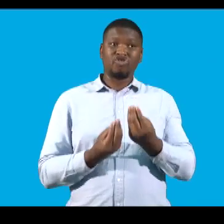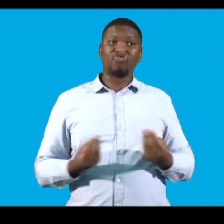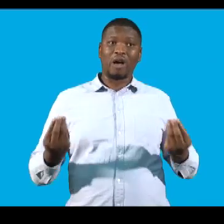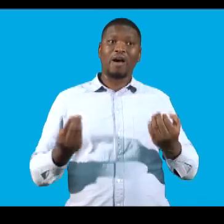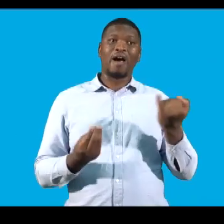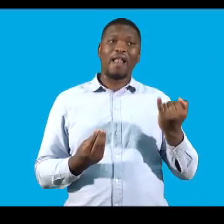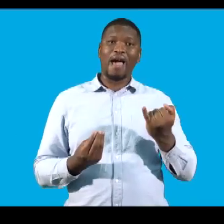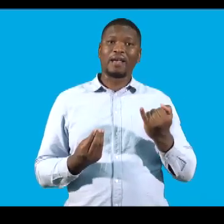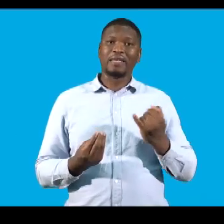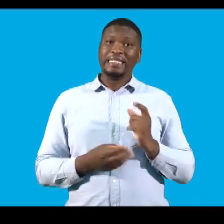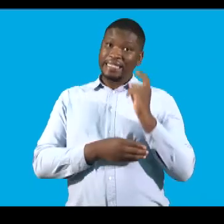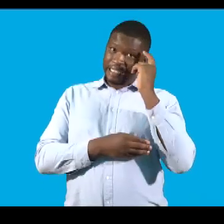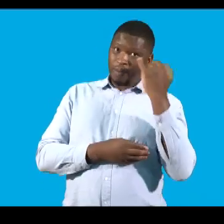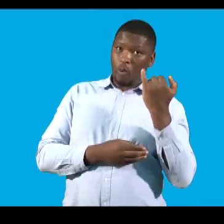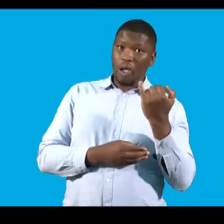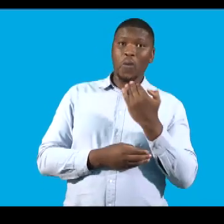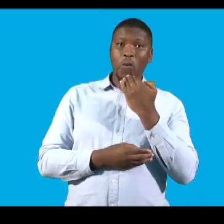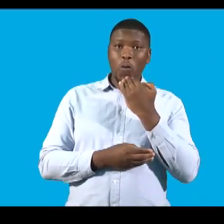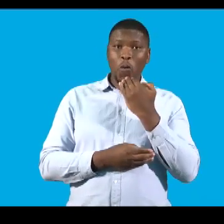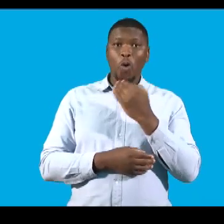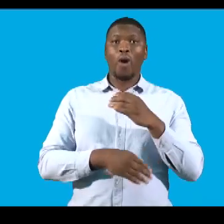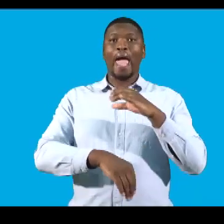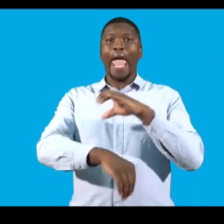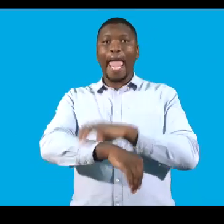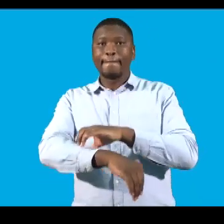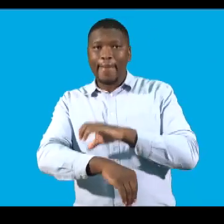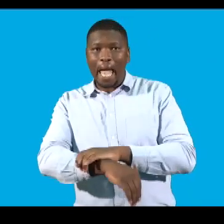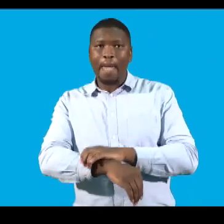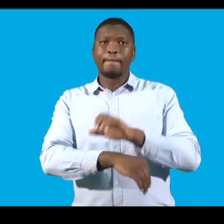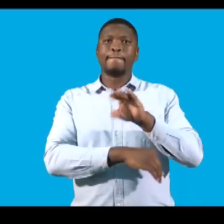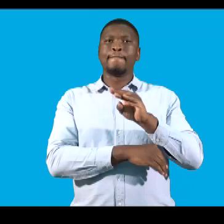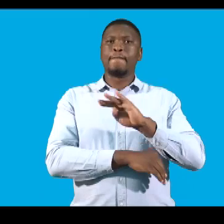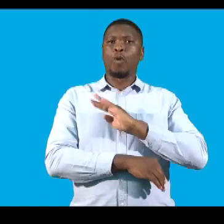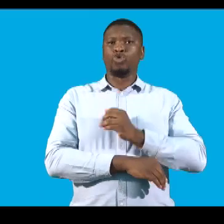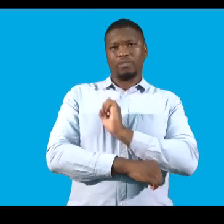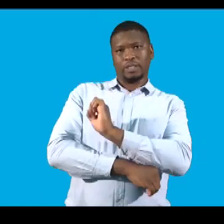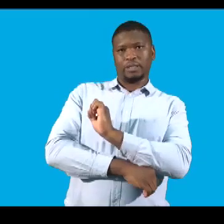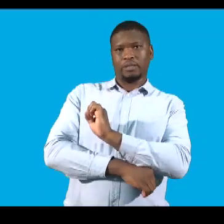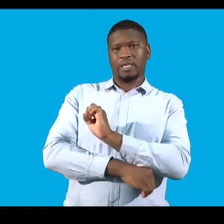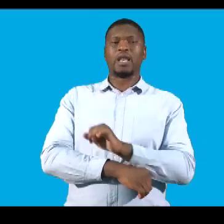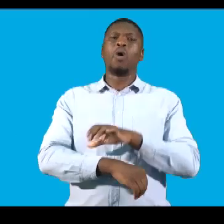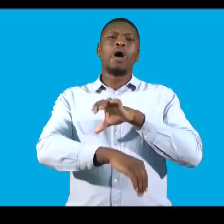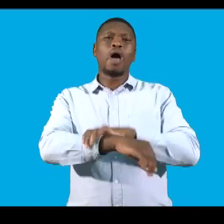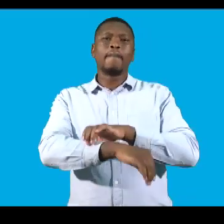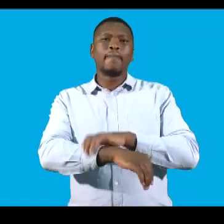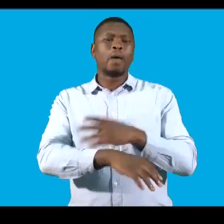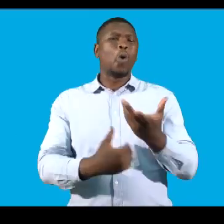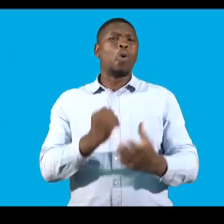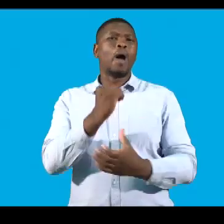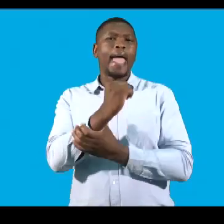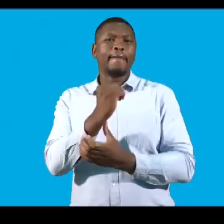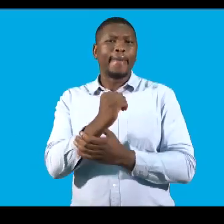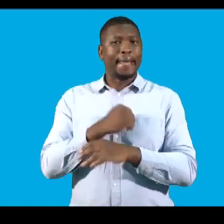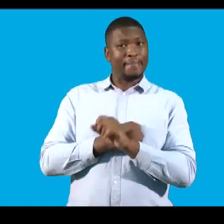as lying in Abraham's bosom, connecting children with the spiritual divine world. Abraham is a